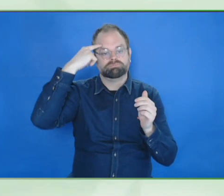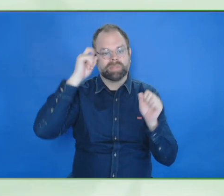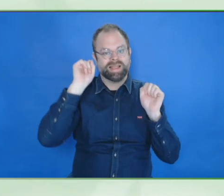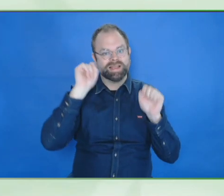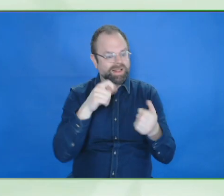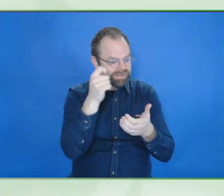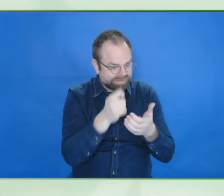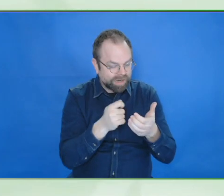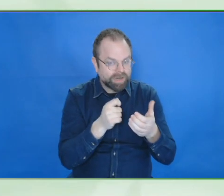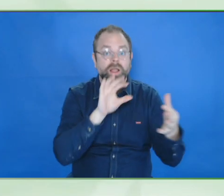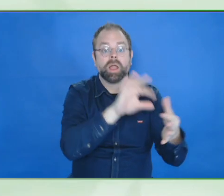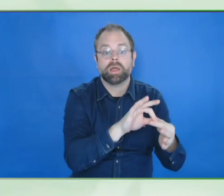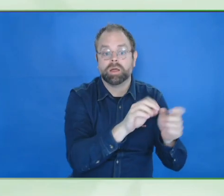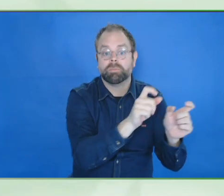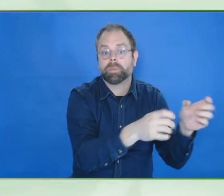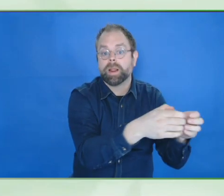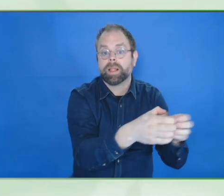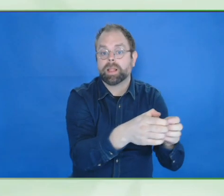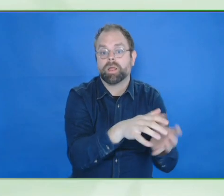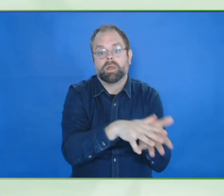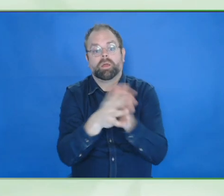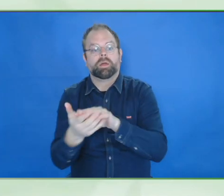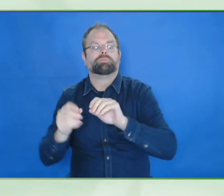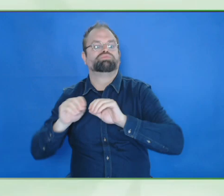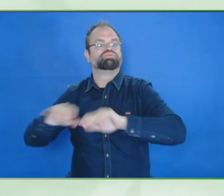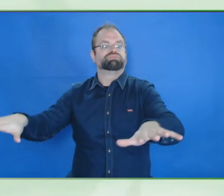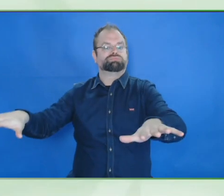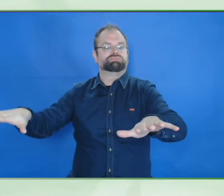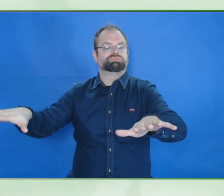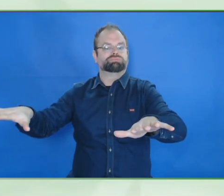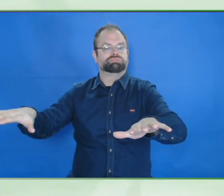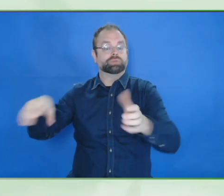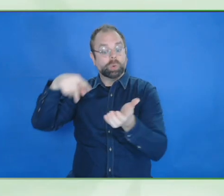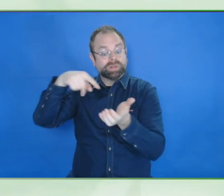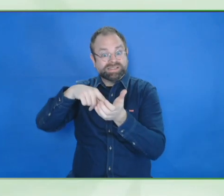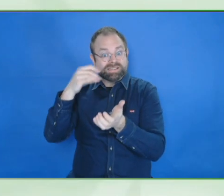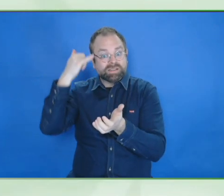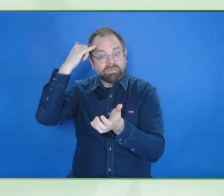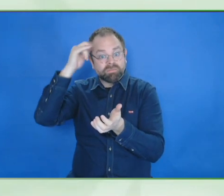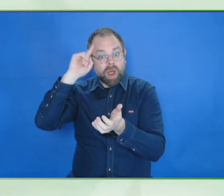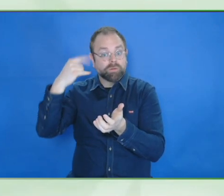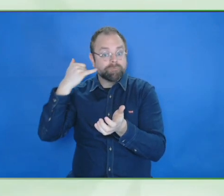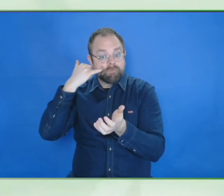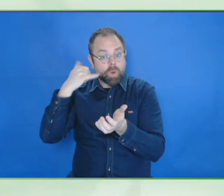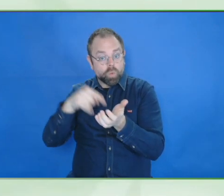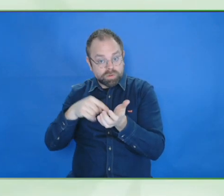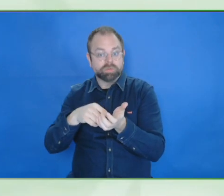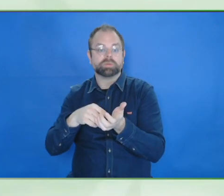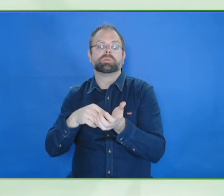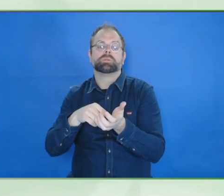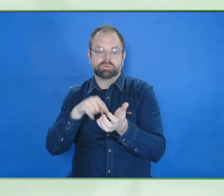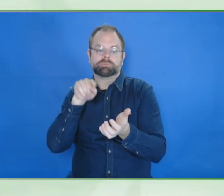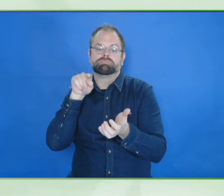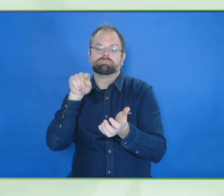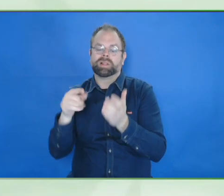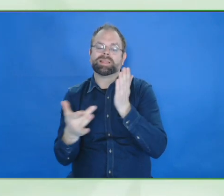think about, again, curb cuts that were originally designed for people in wheelchairs, toothbrush, audiobooks, et